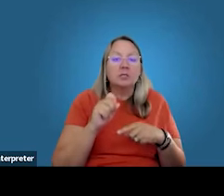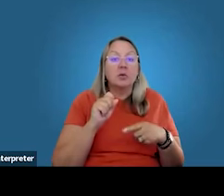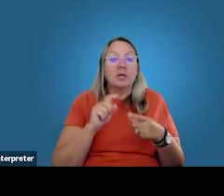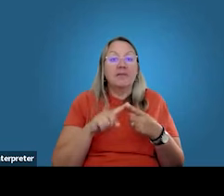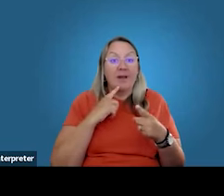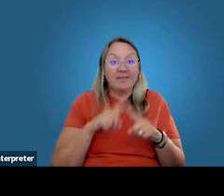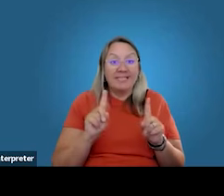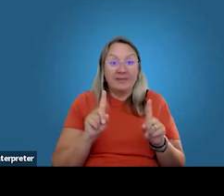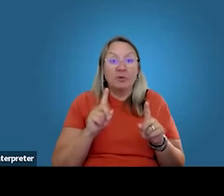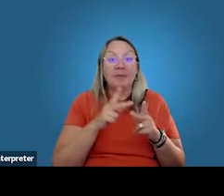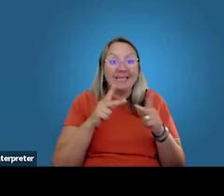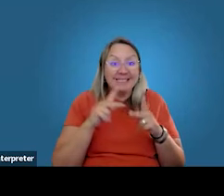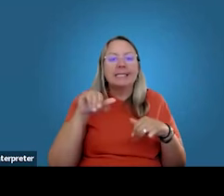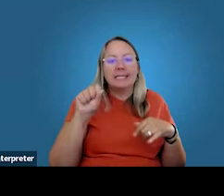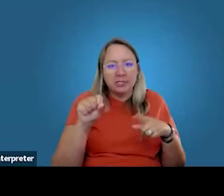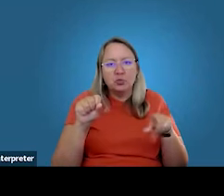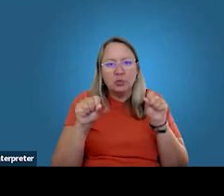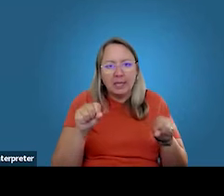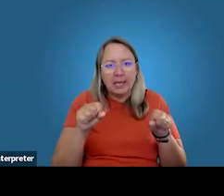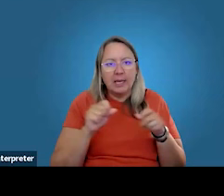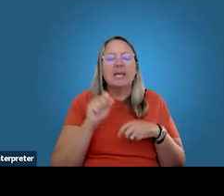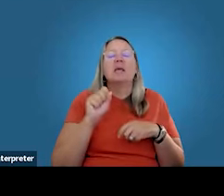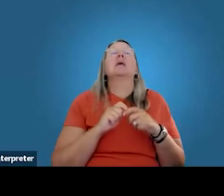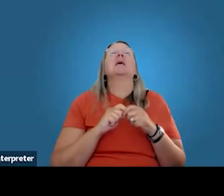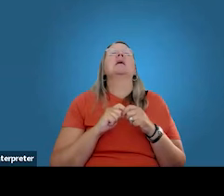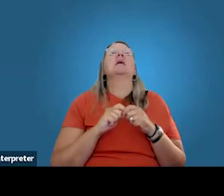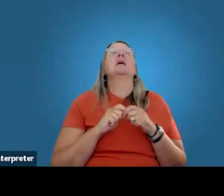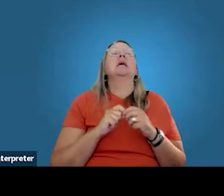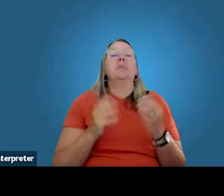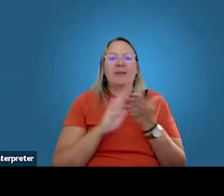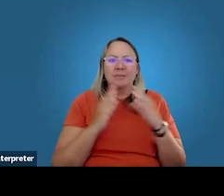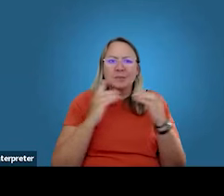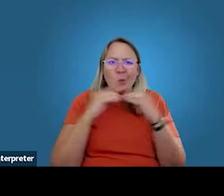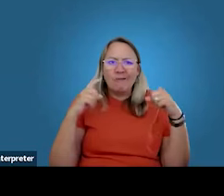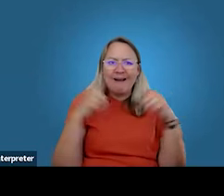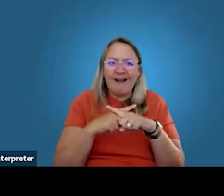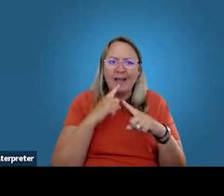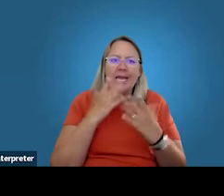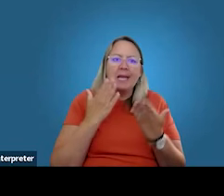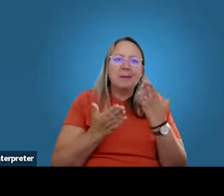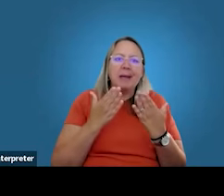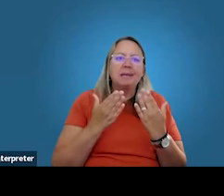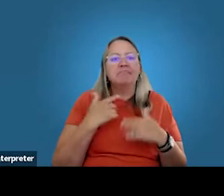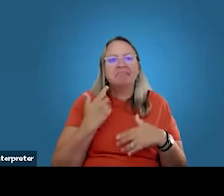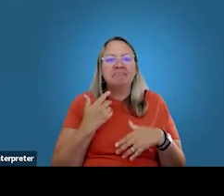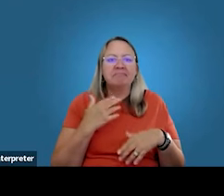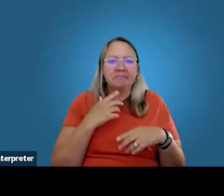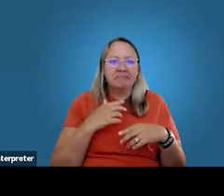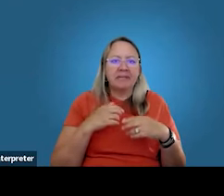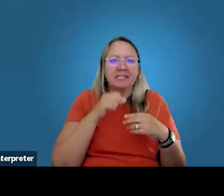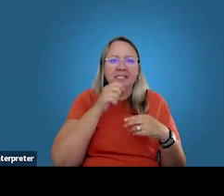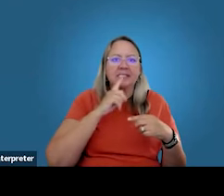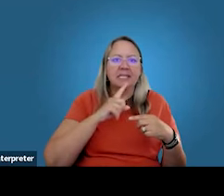places, yes. I would say it gets more complicated and it might not necessarily feel as